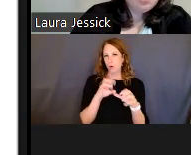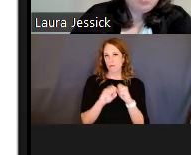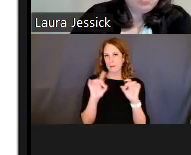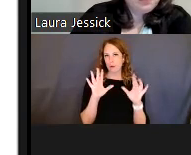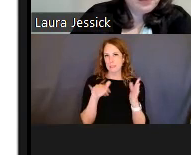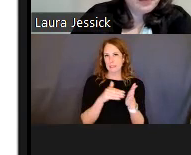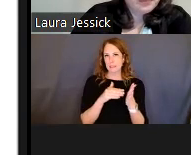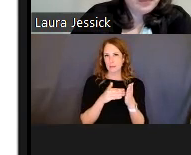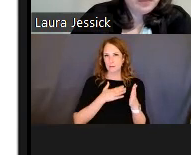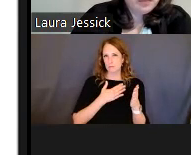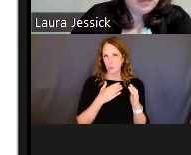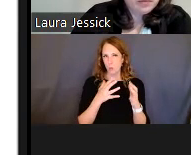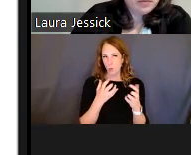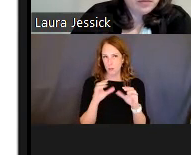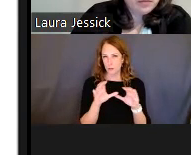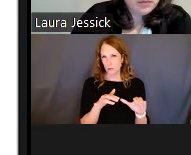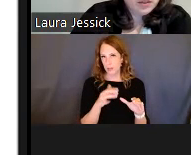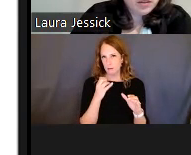is possible.